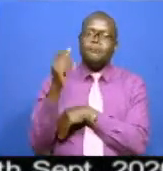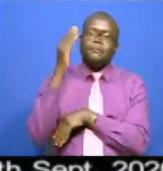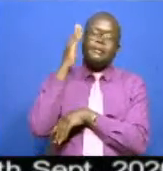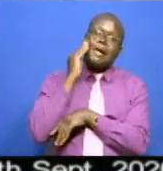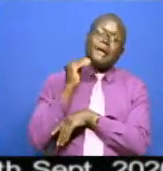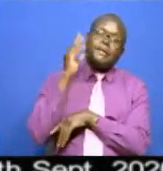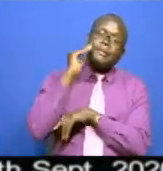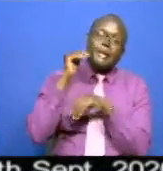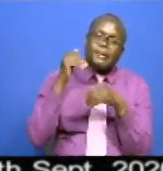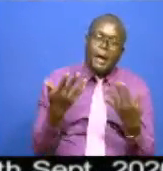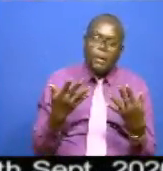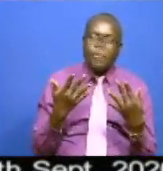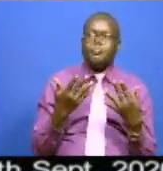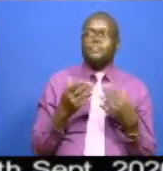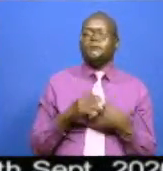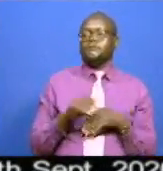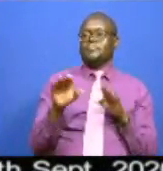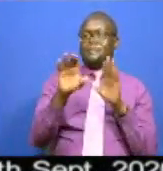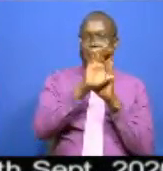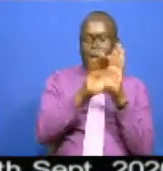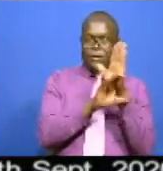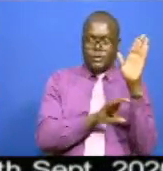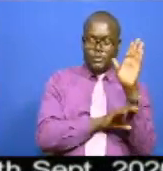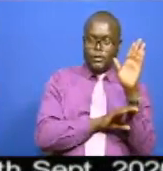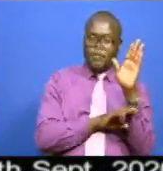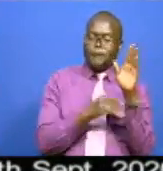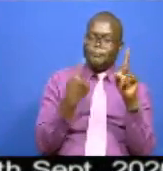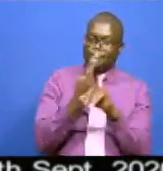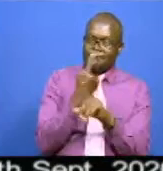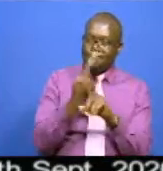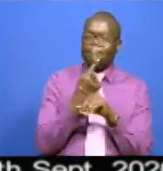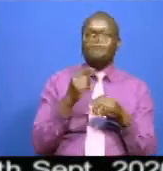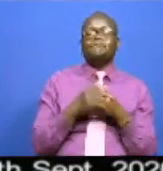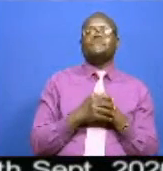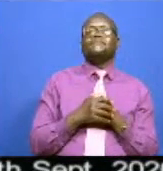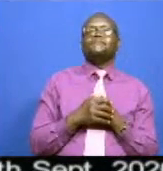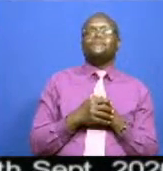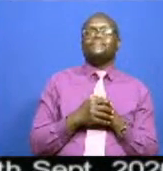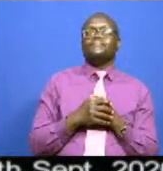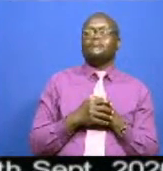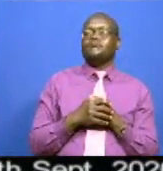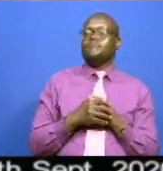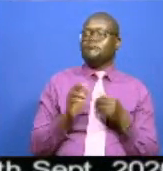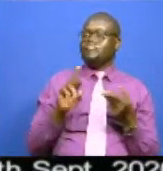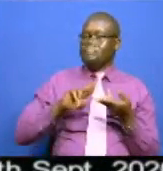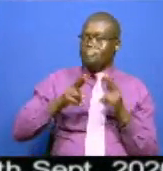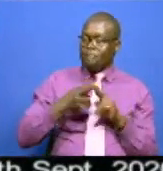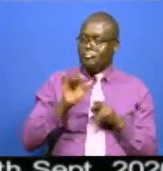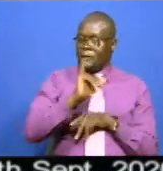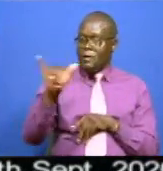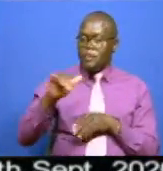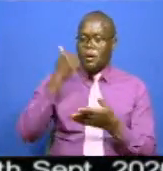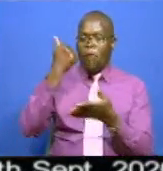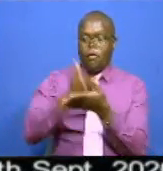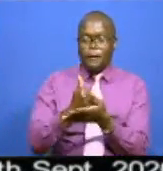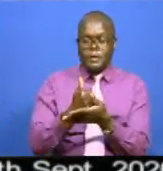and the constitutional and statutory requirements relating to those